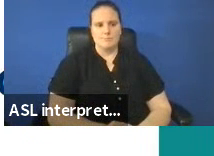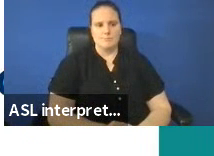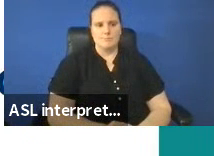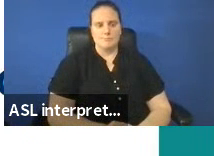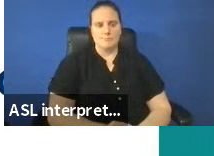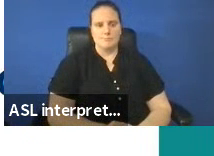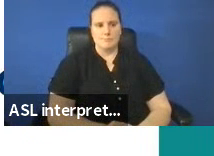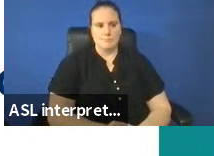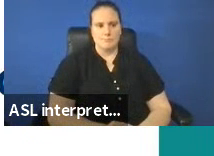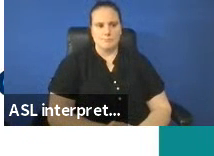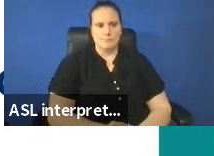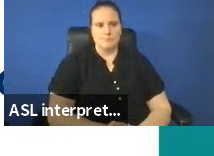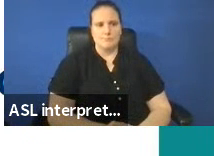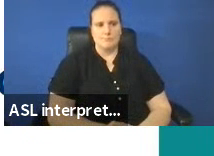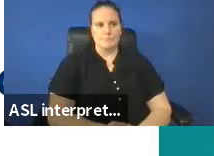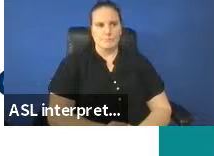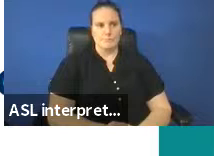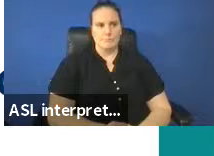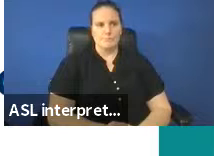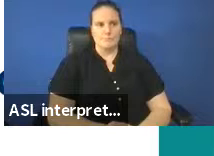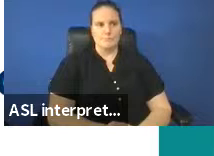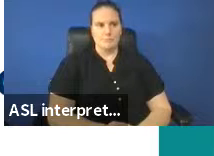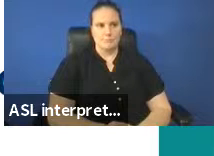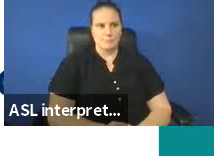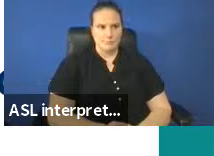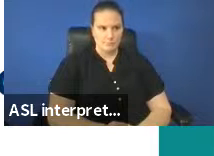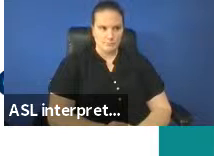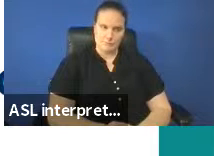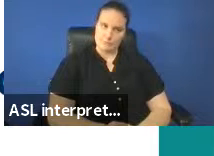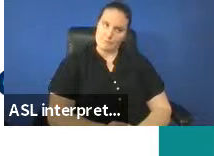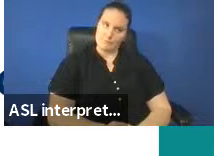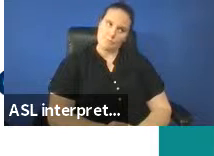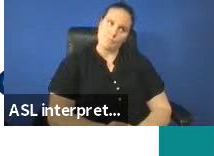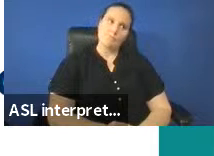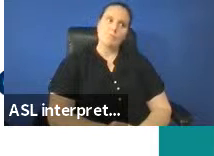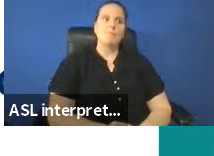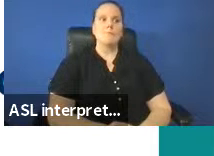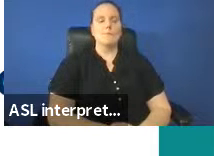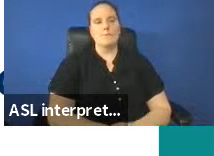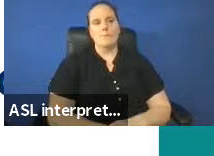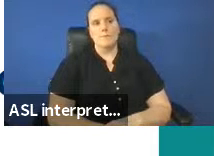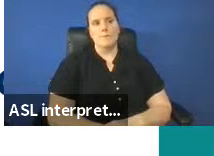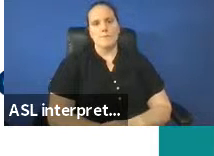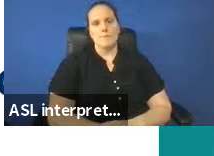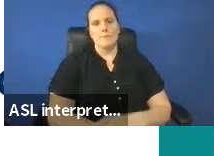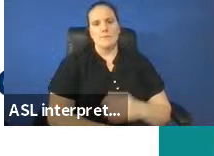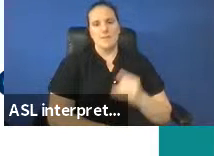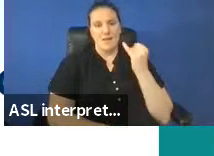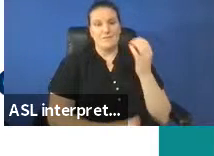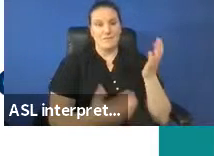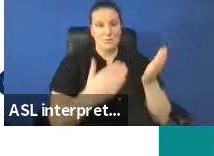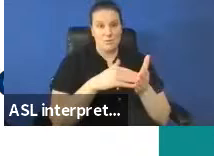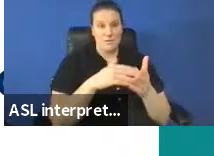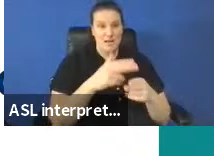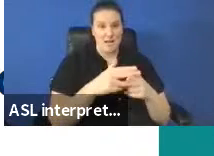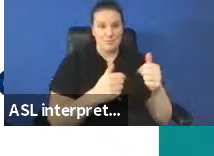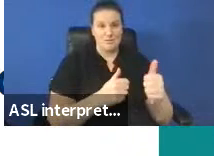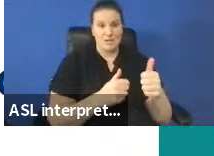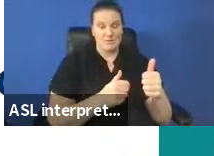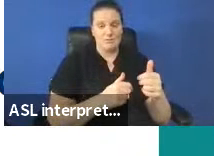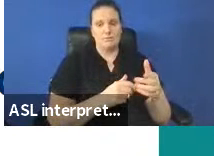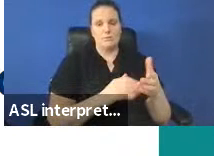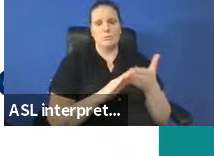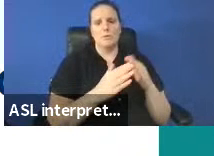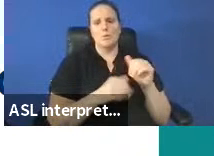There it is. Sorry. Okay, here we are. So again, if you have renamed yourself as a community working